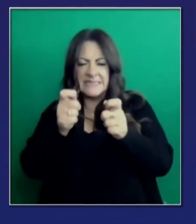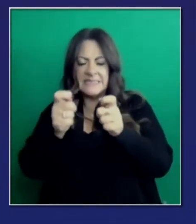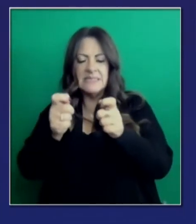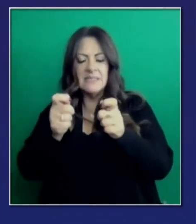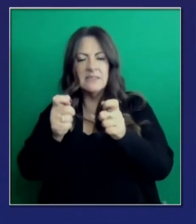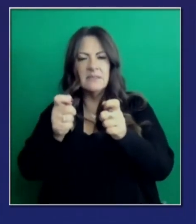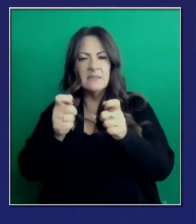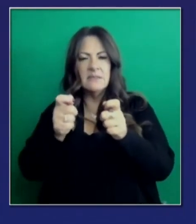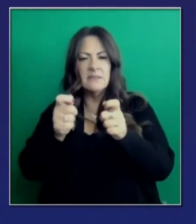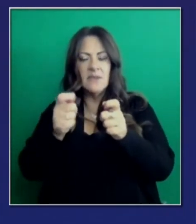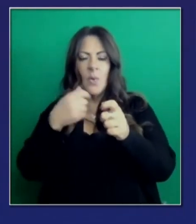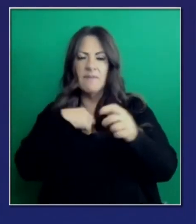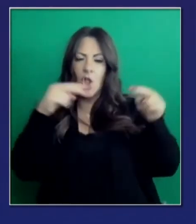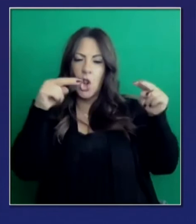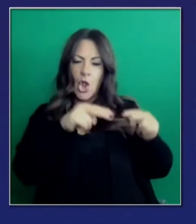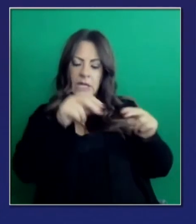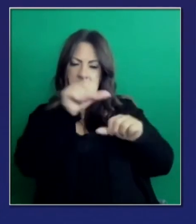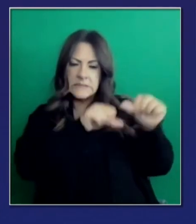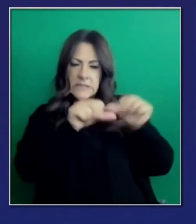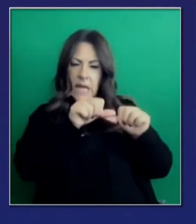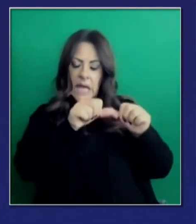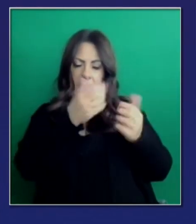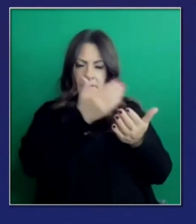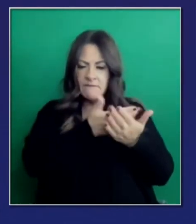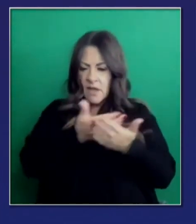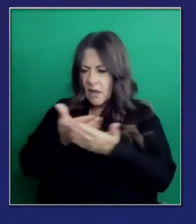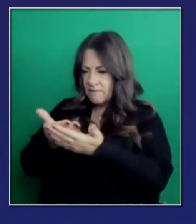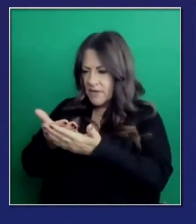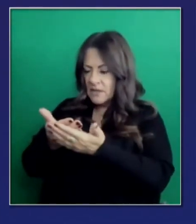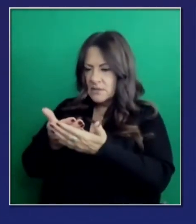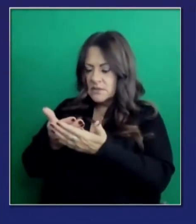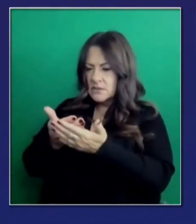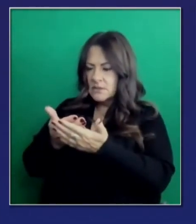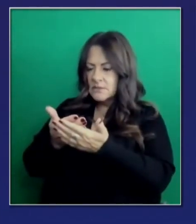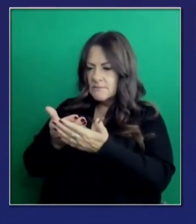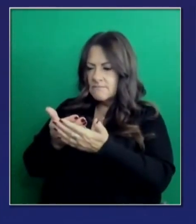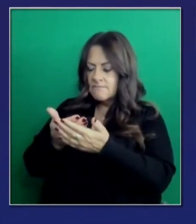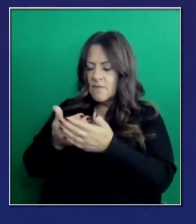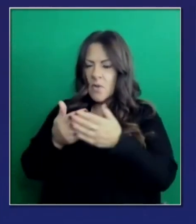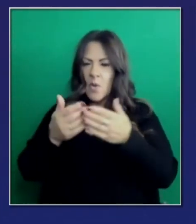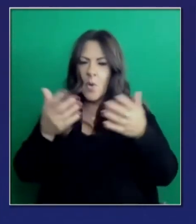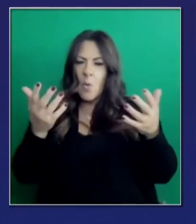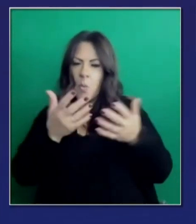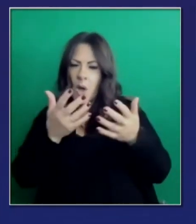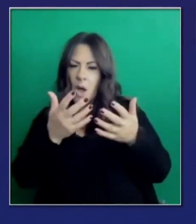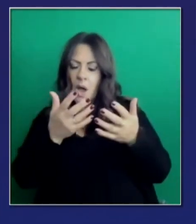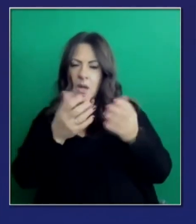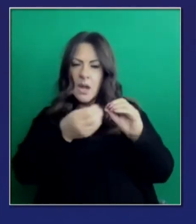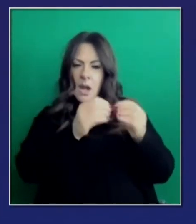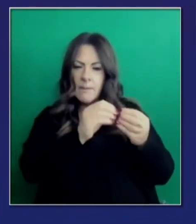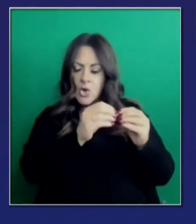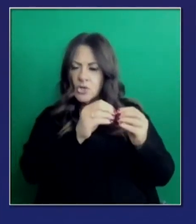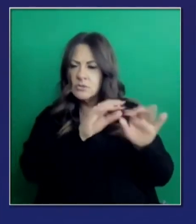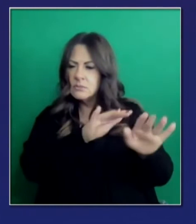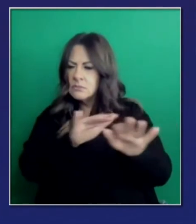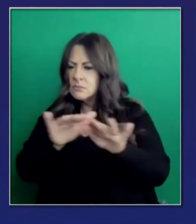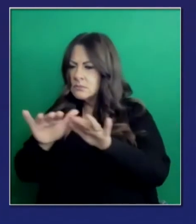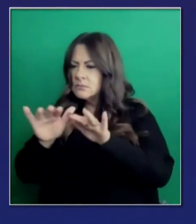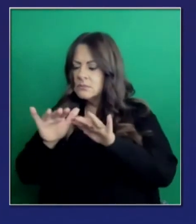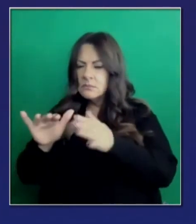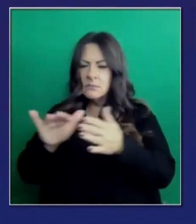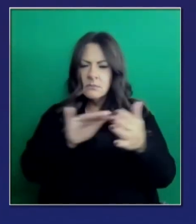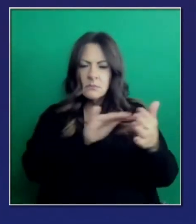the facts, looking at these variables, including variants, looking at case rates, transmission rates, ICUs, hospitalizations,